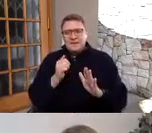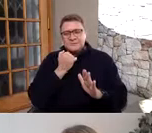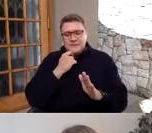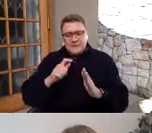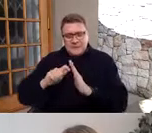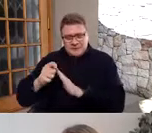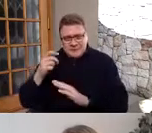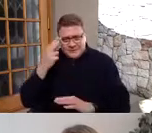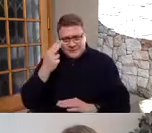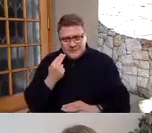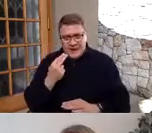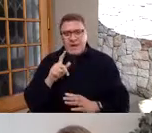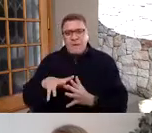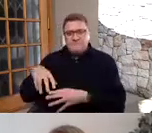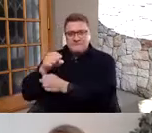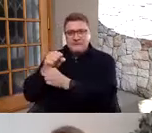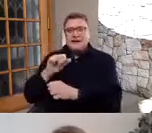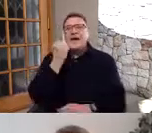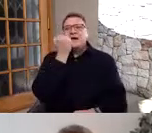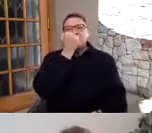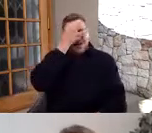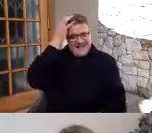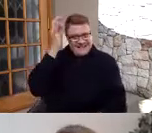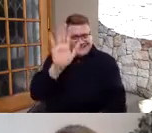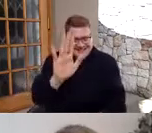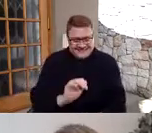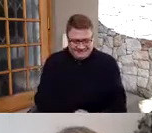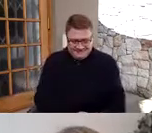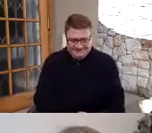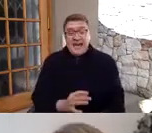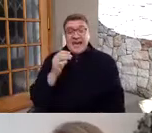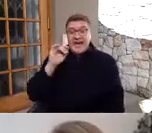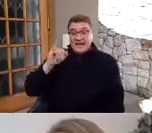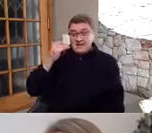There we go. Sorry. Jermaine, is your voiceover off?